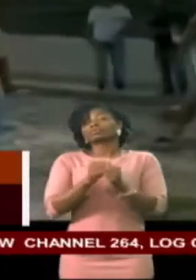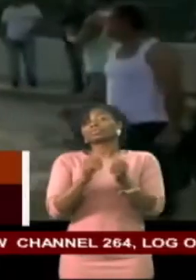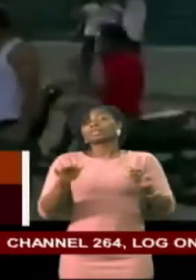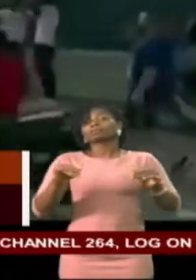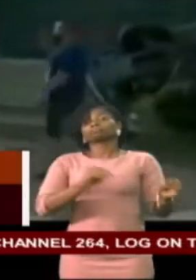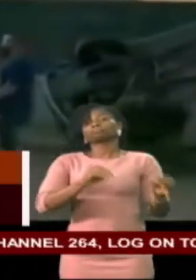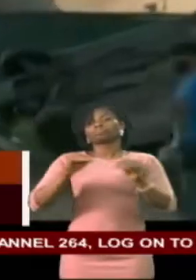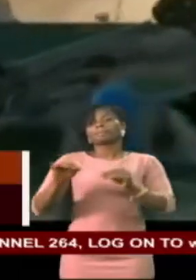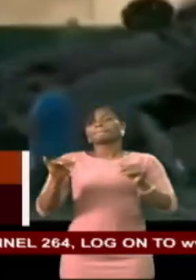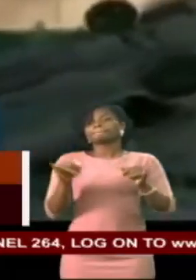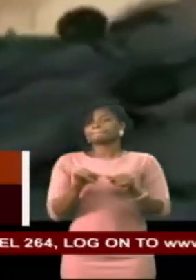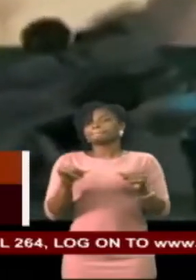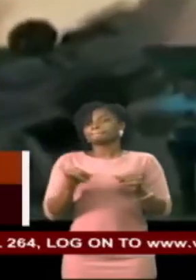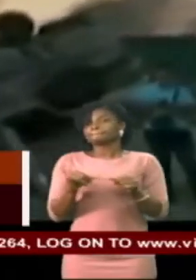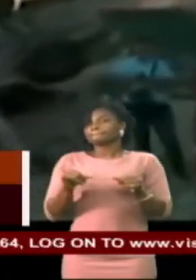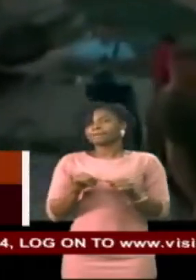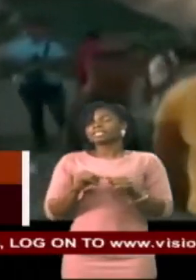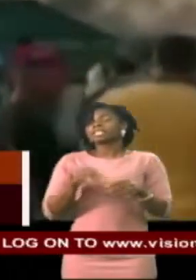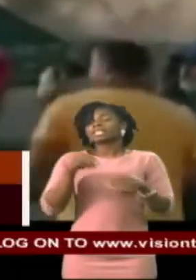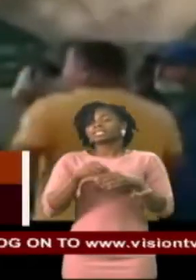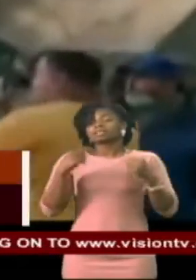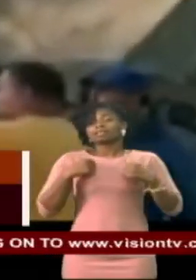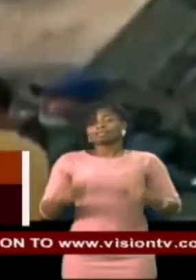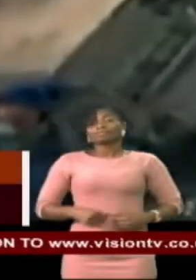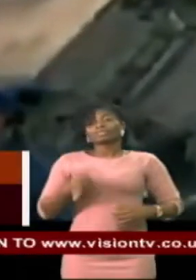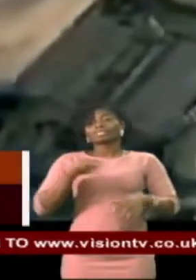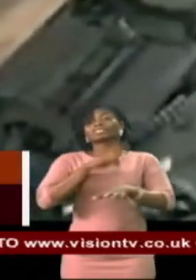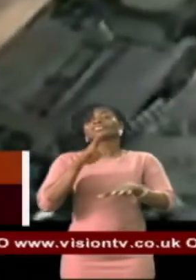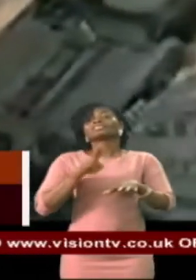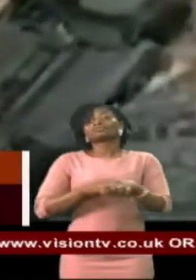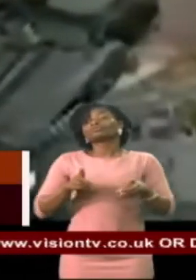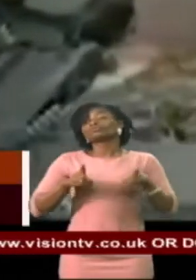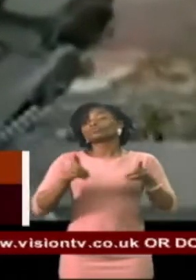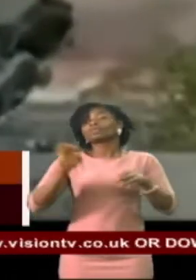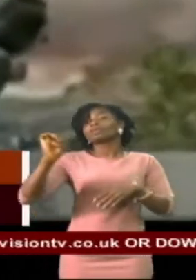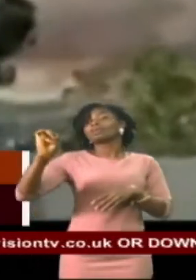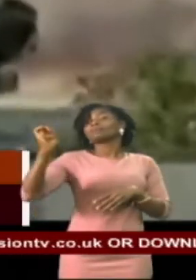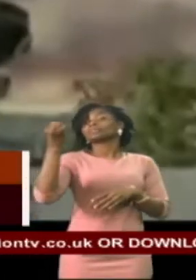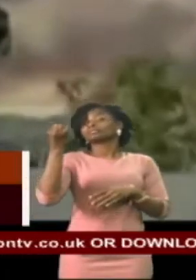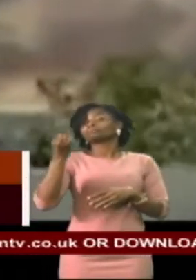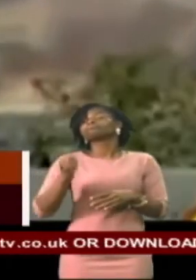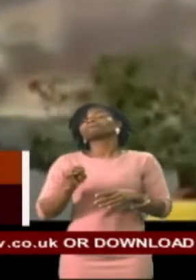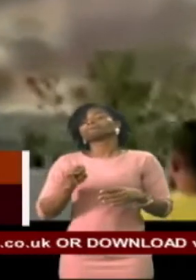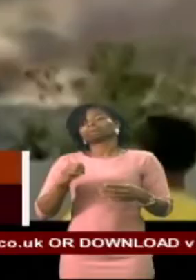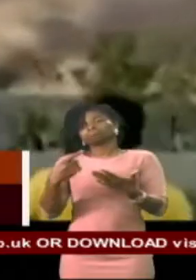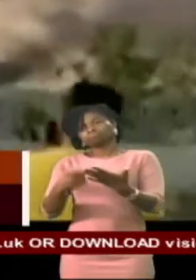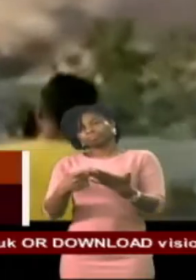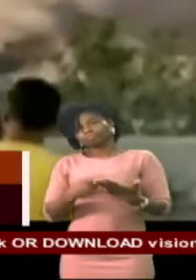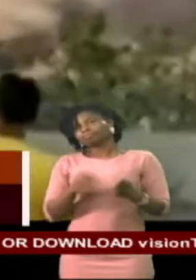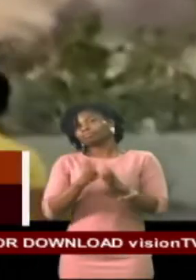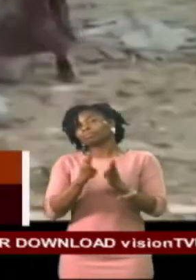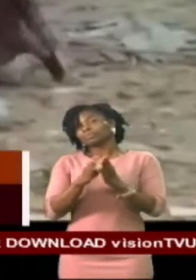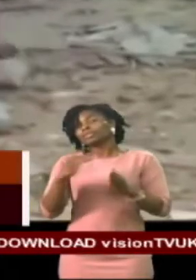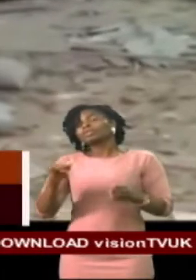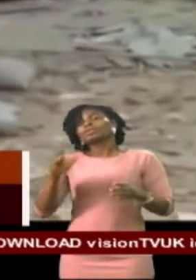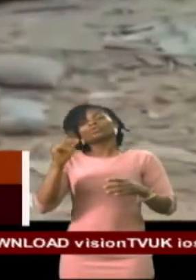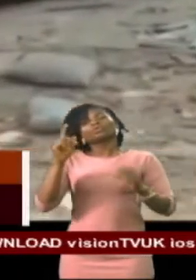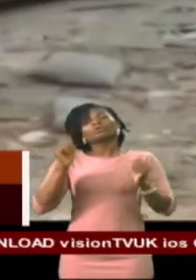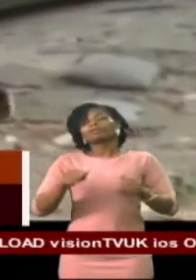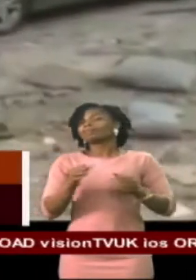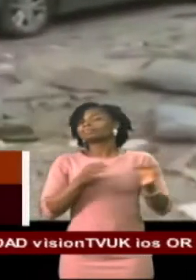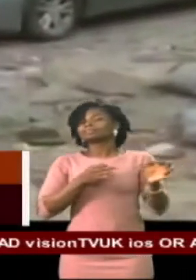measures after it was seized. In an address to the nation during an emergency cabinet session, he said, and I quote, "No words can describe the